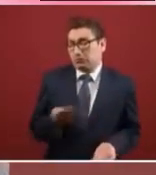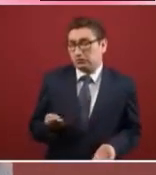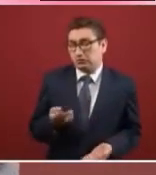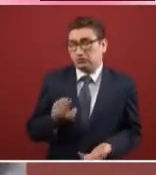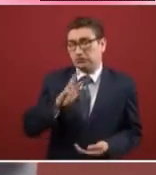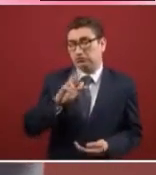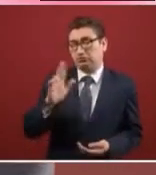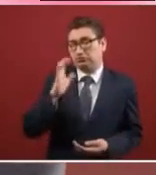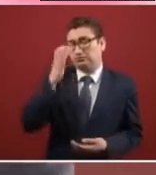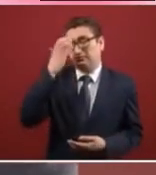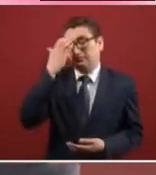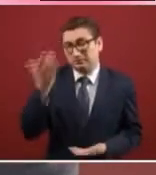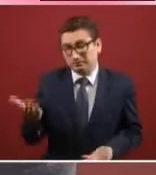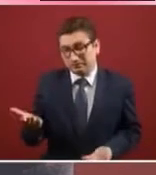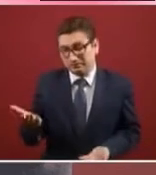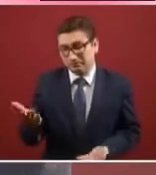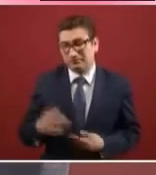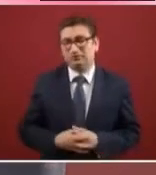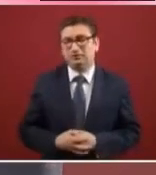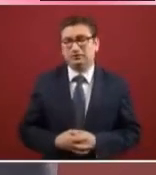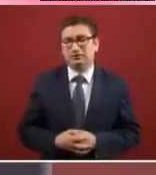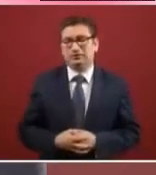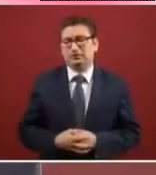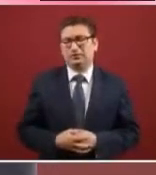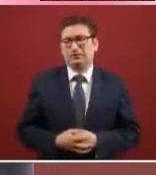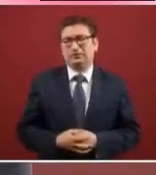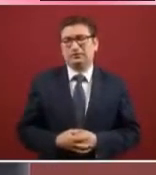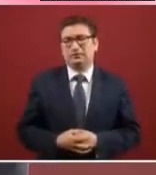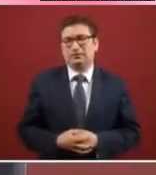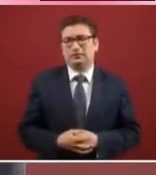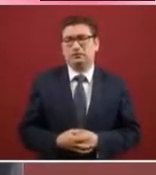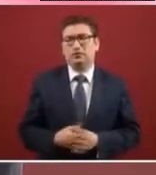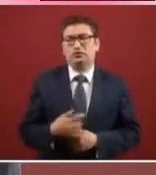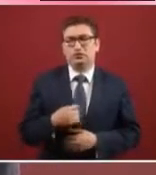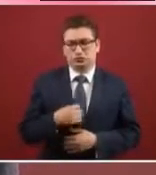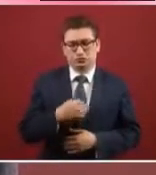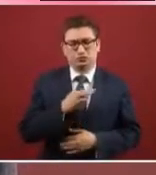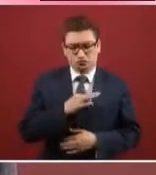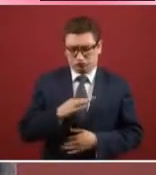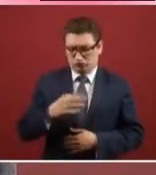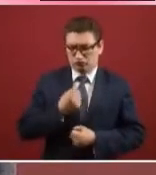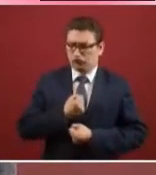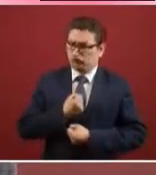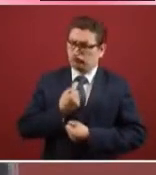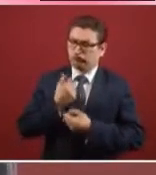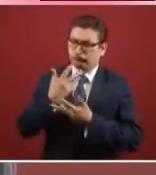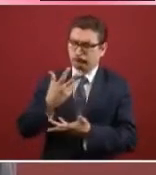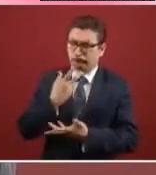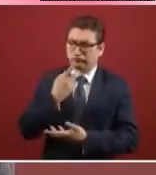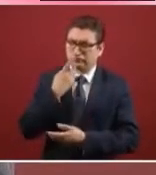que, recognize. Pude manifestarme that I could libertad.